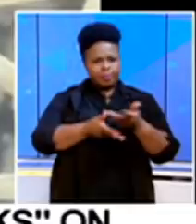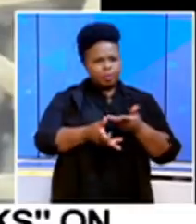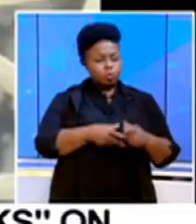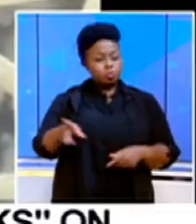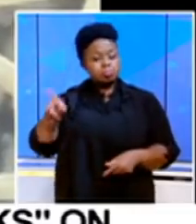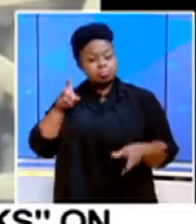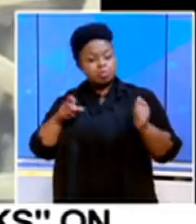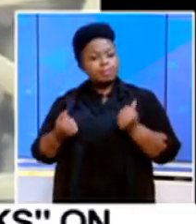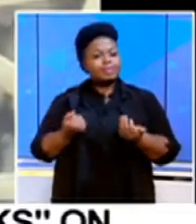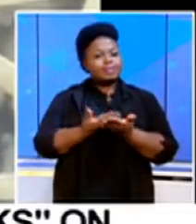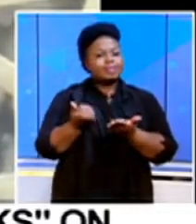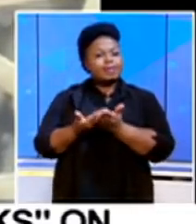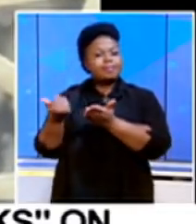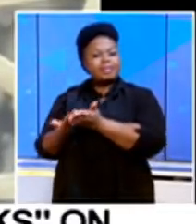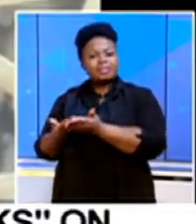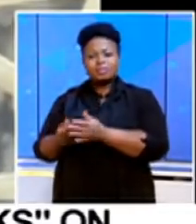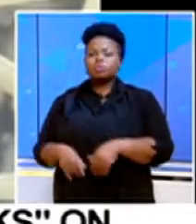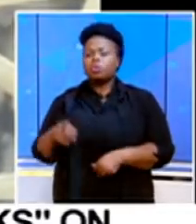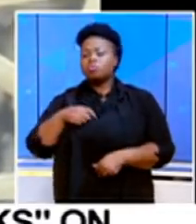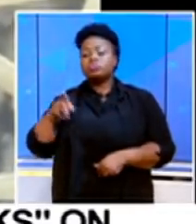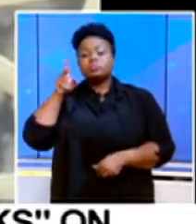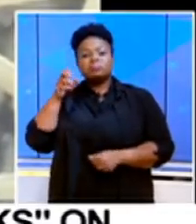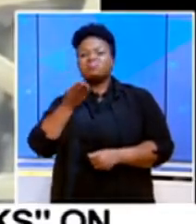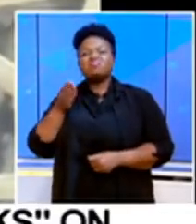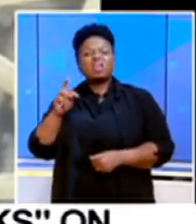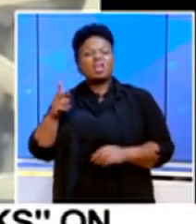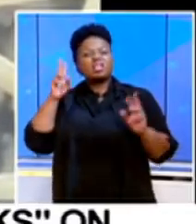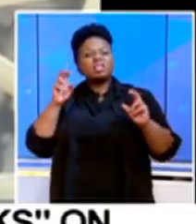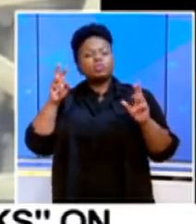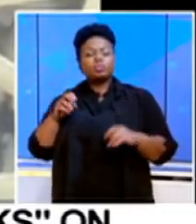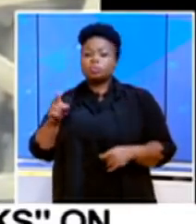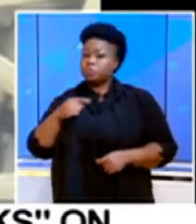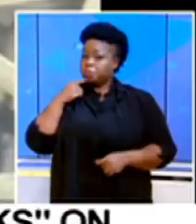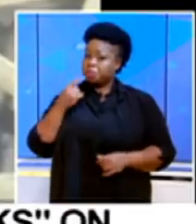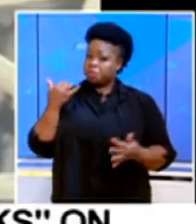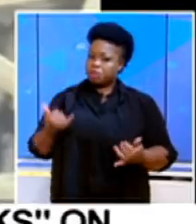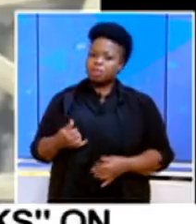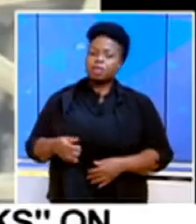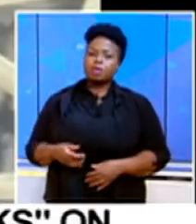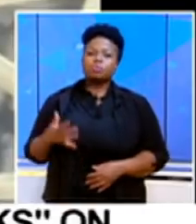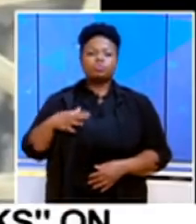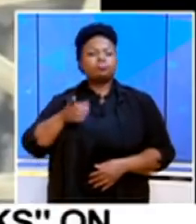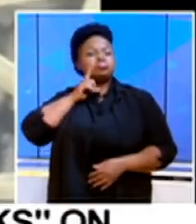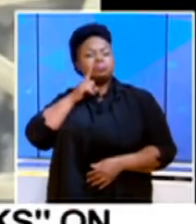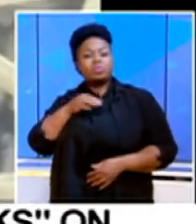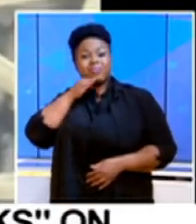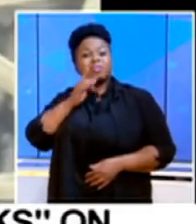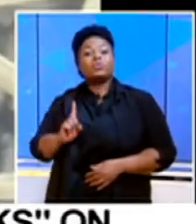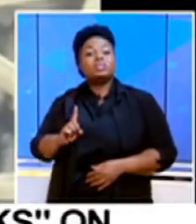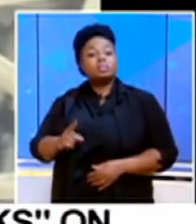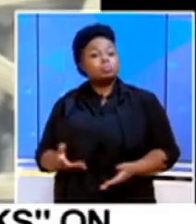their submission in terms of how some of the issues that you had raised. What does this mean?